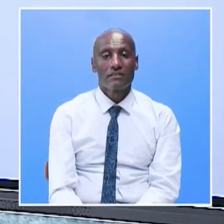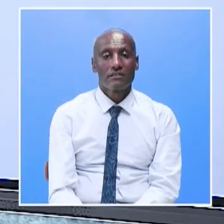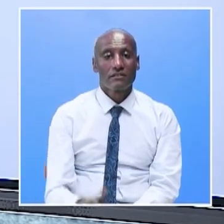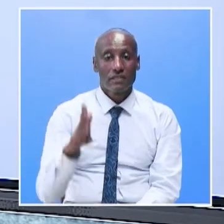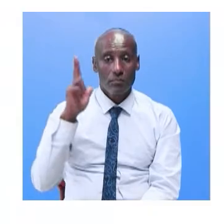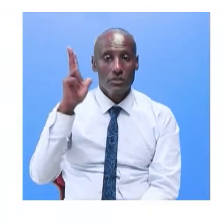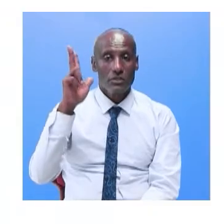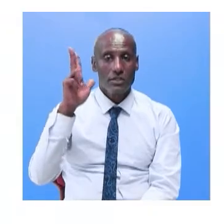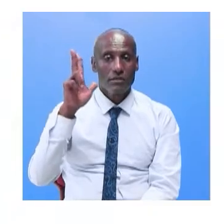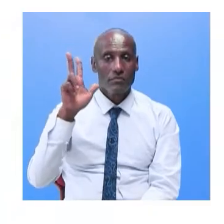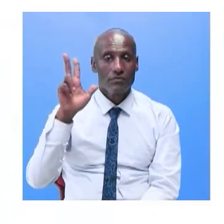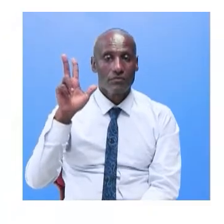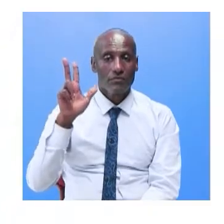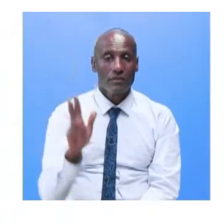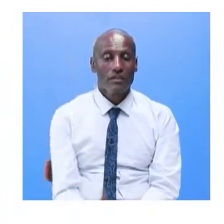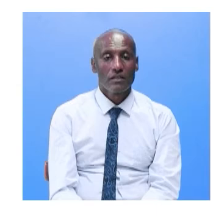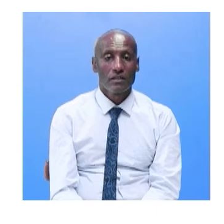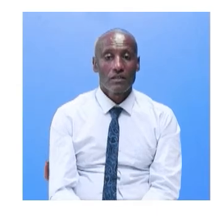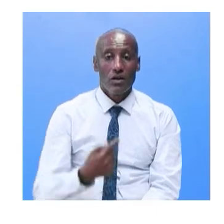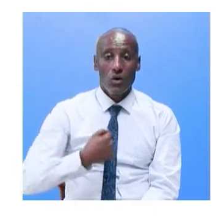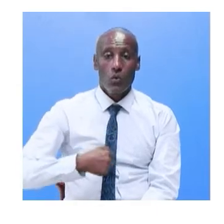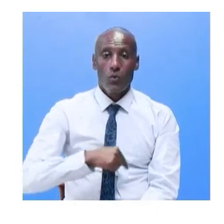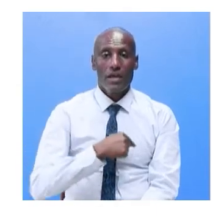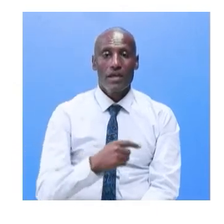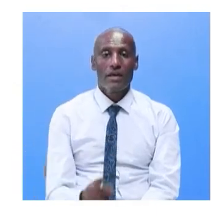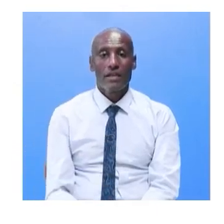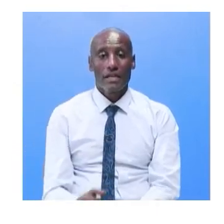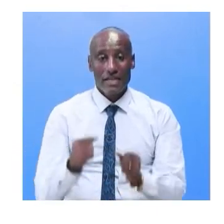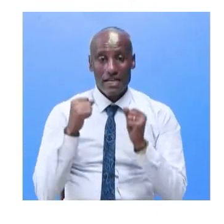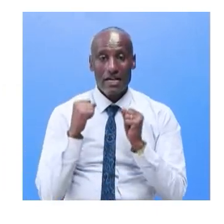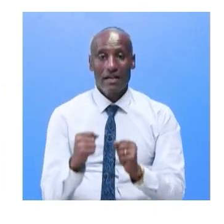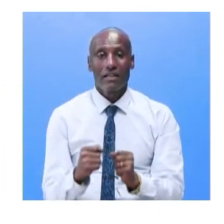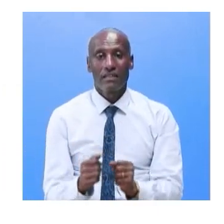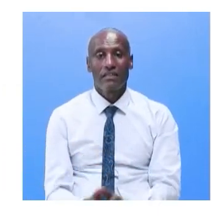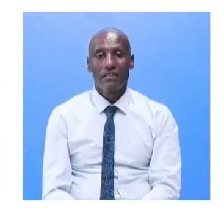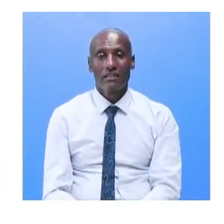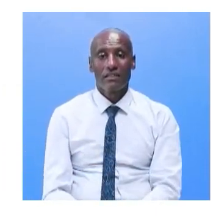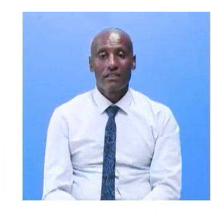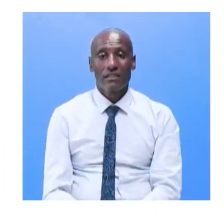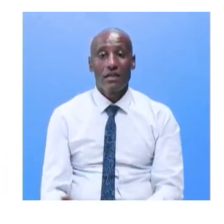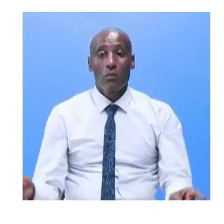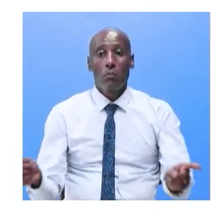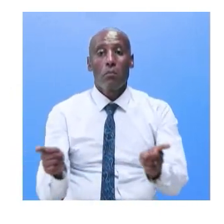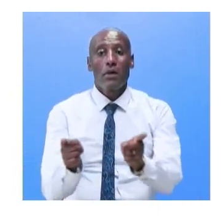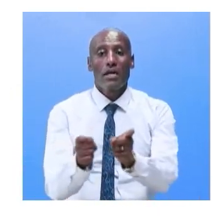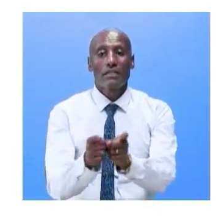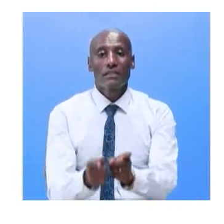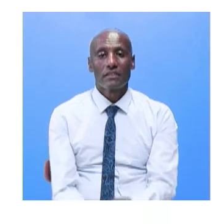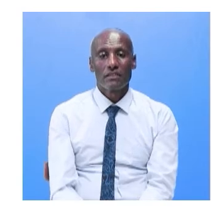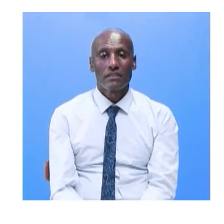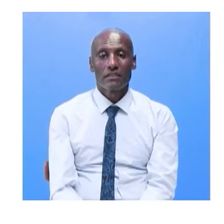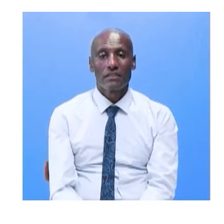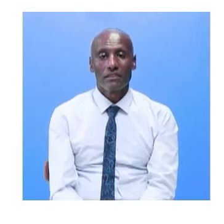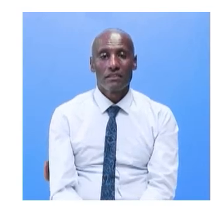Question number 3. We can meet